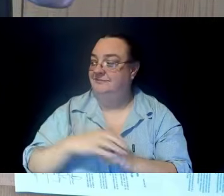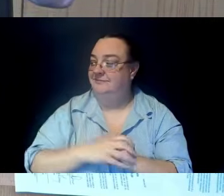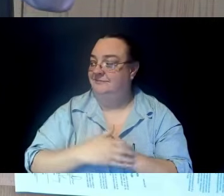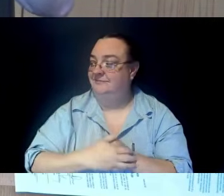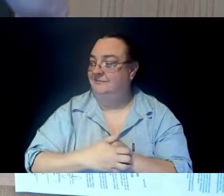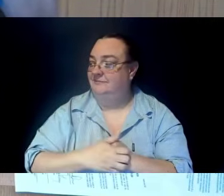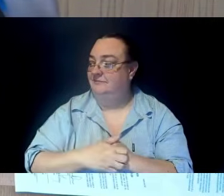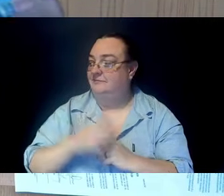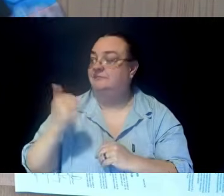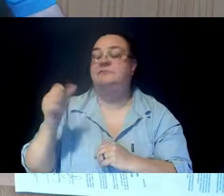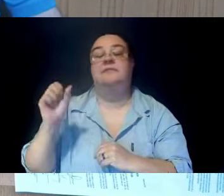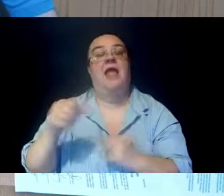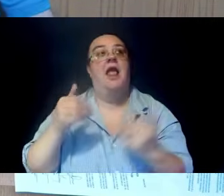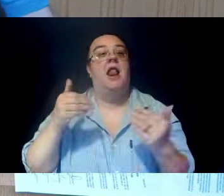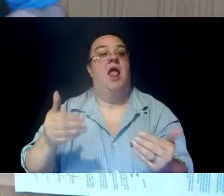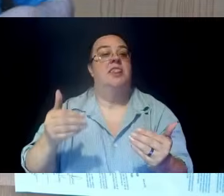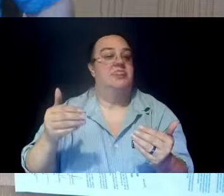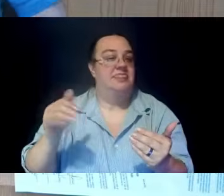Yes, along that same vein,